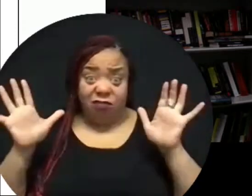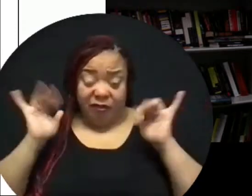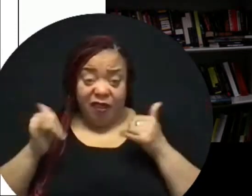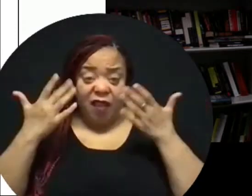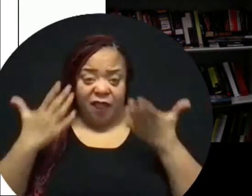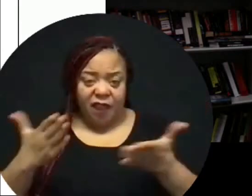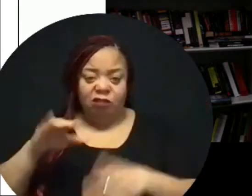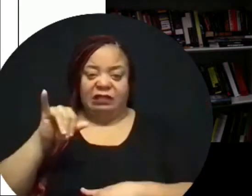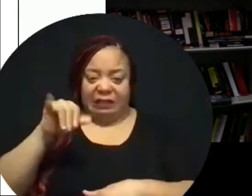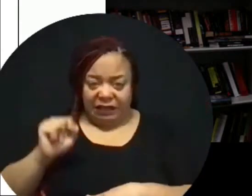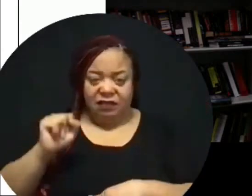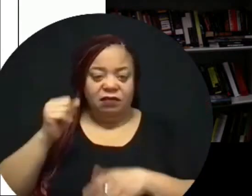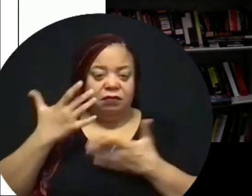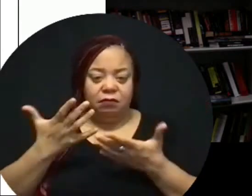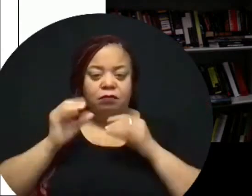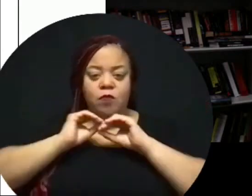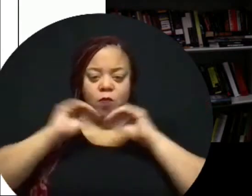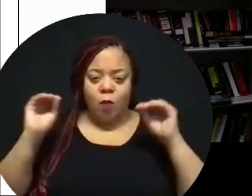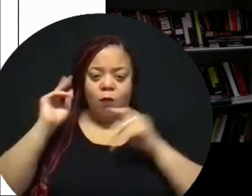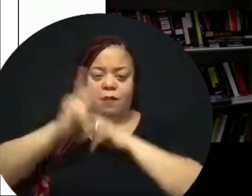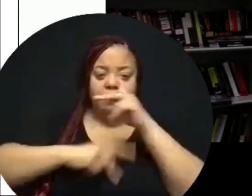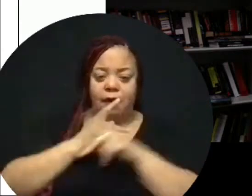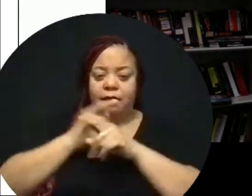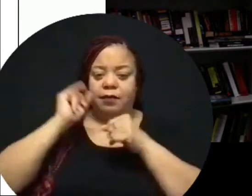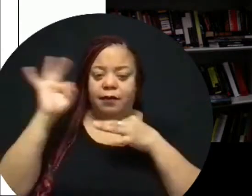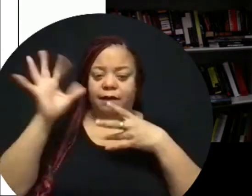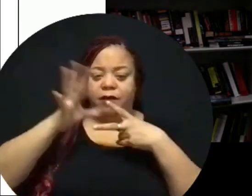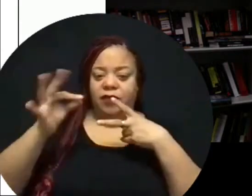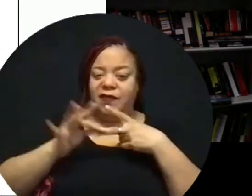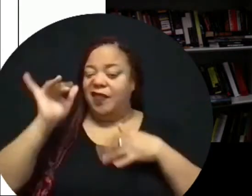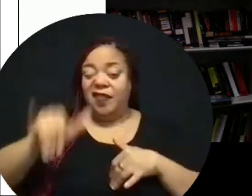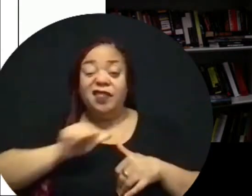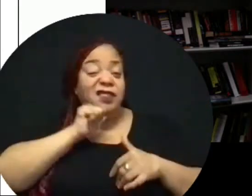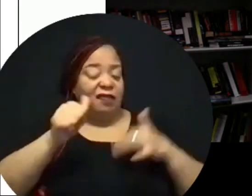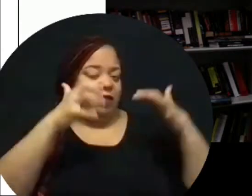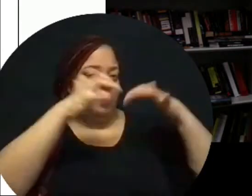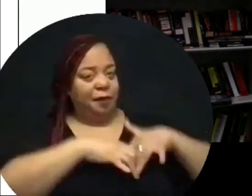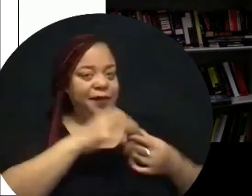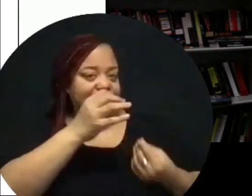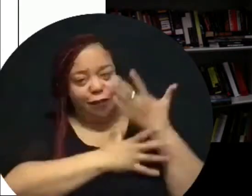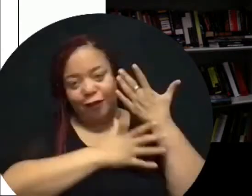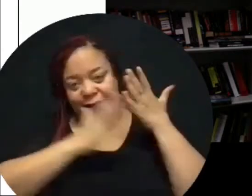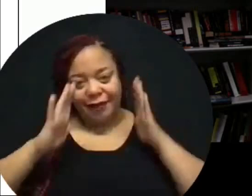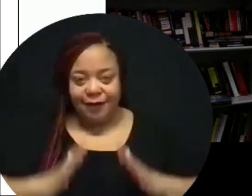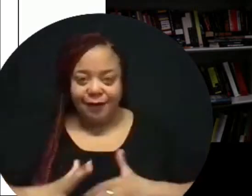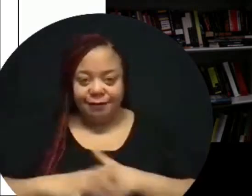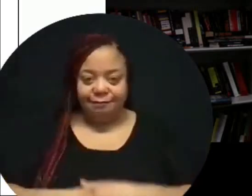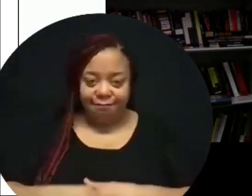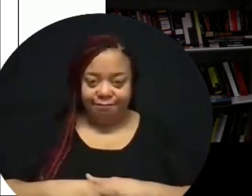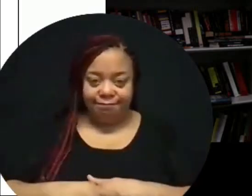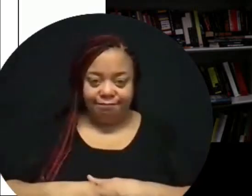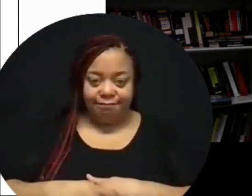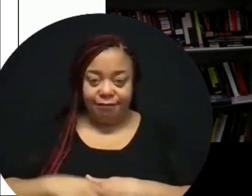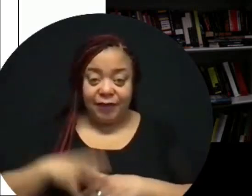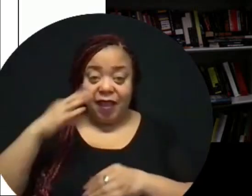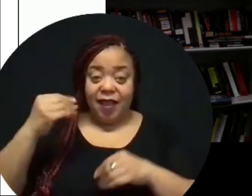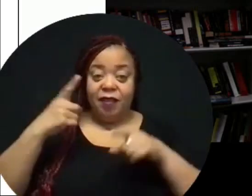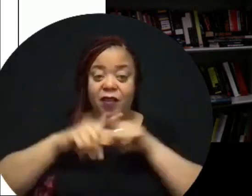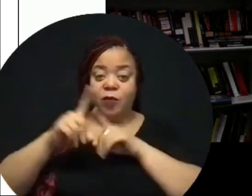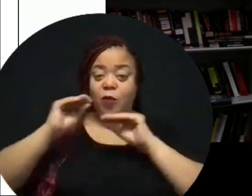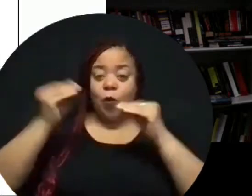and there's no green future without abolition. I want to say that, and there's also